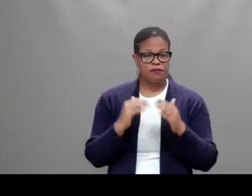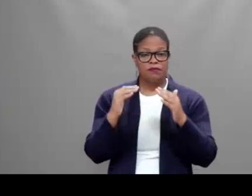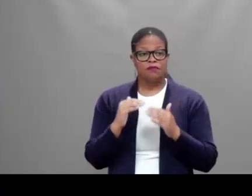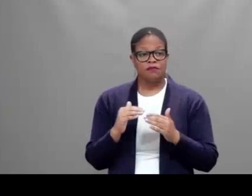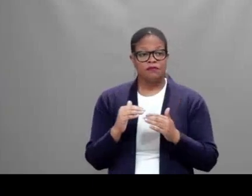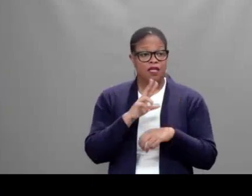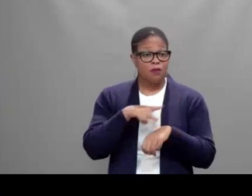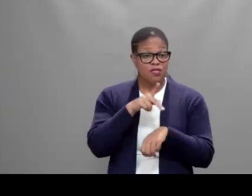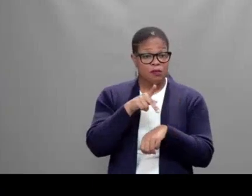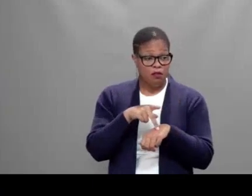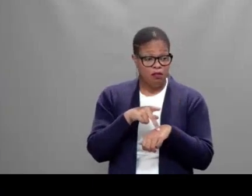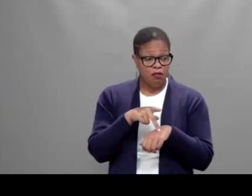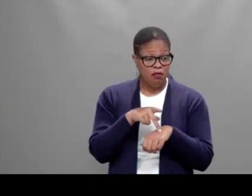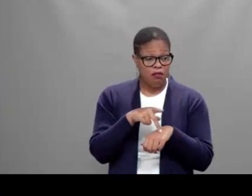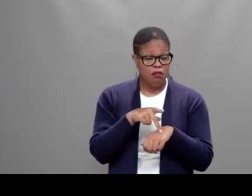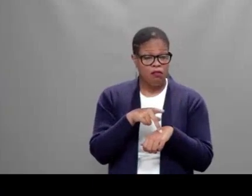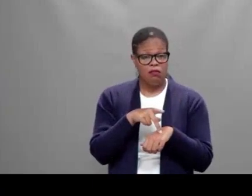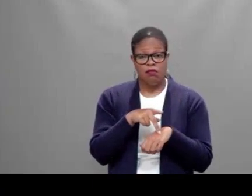principal,